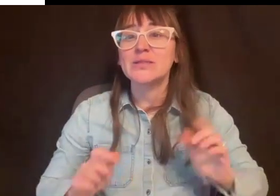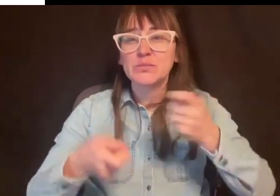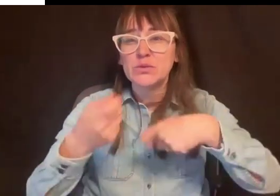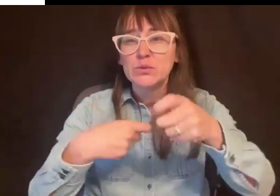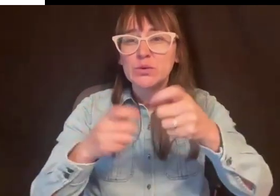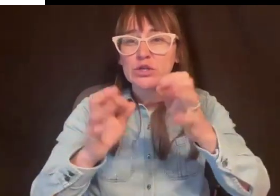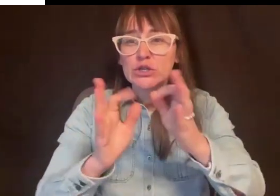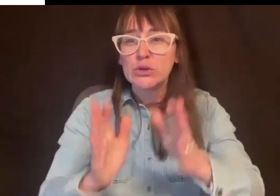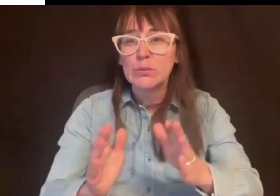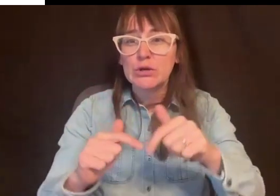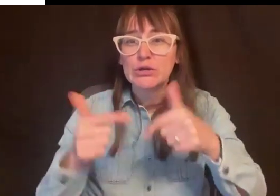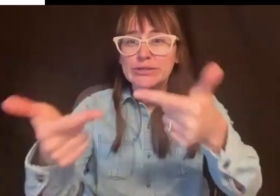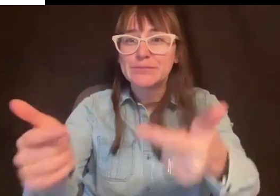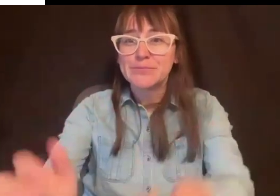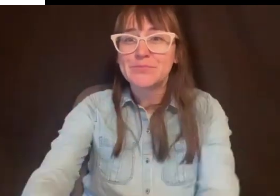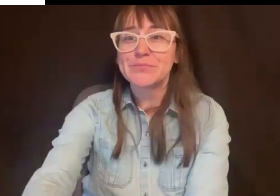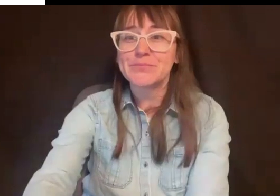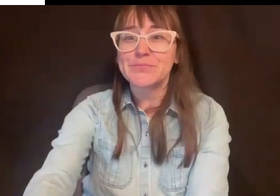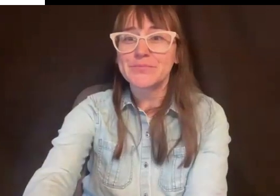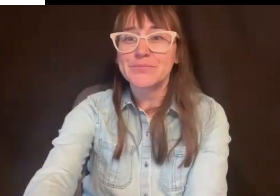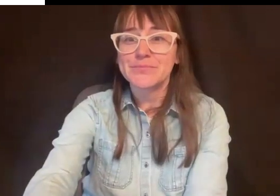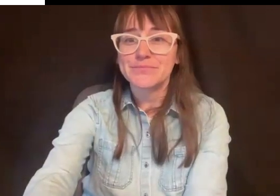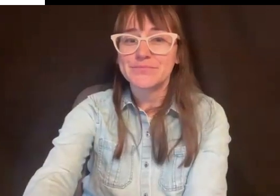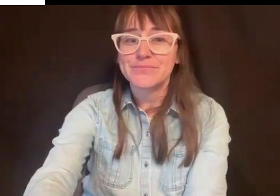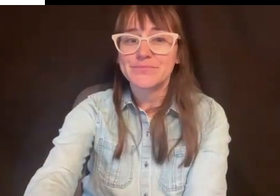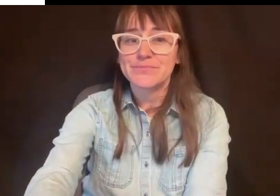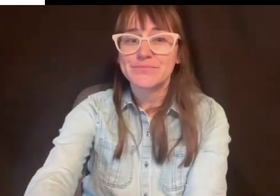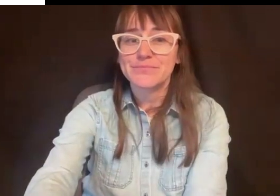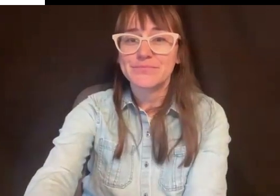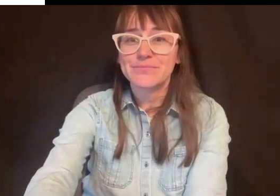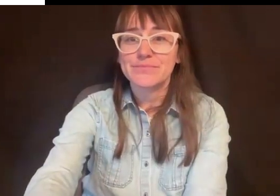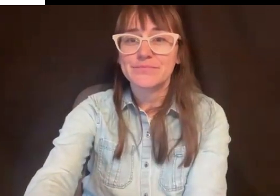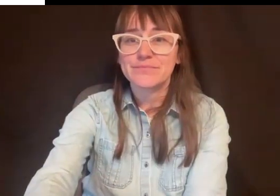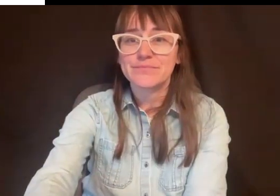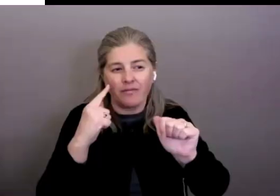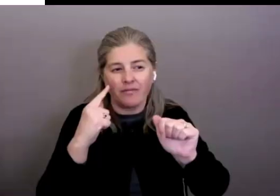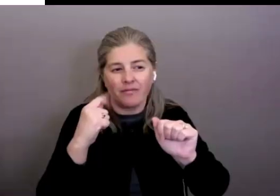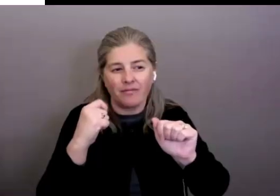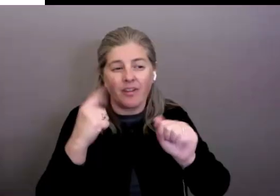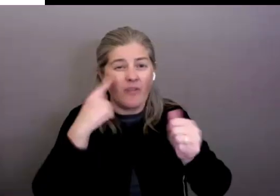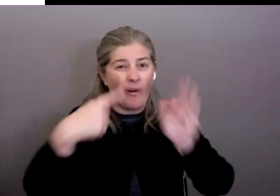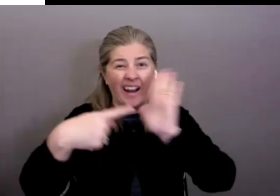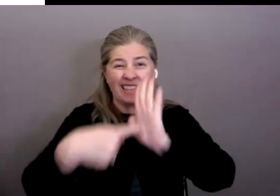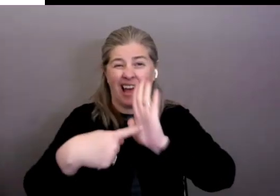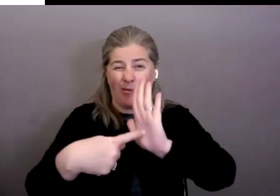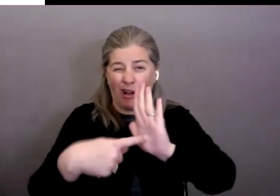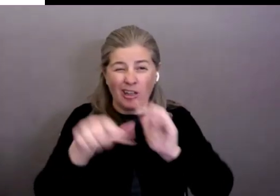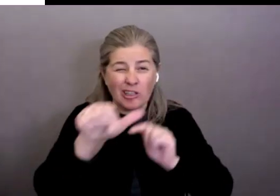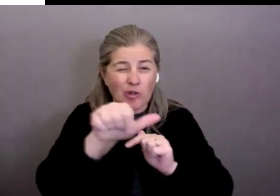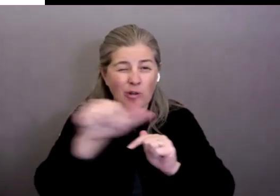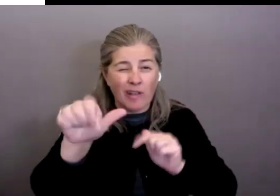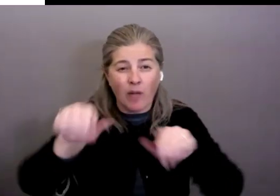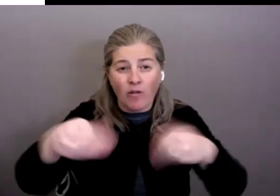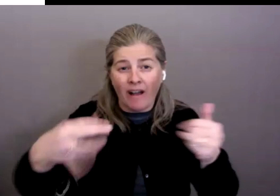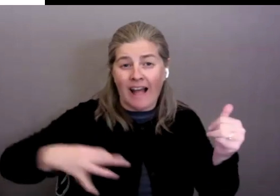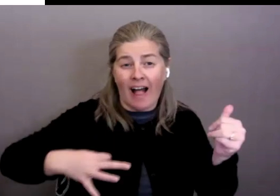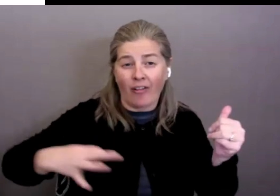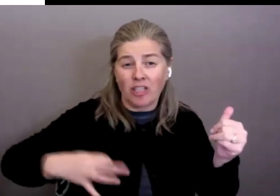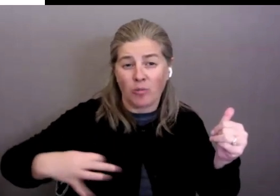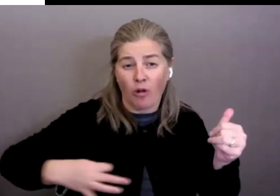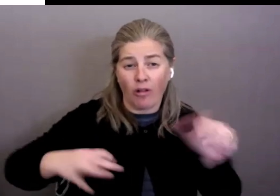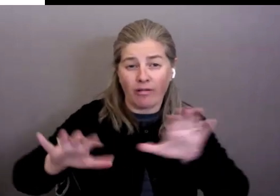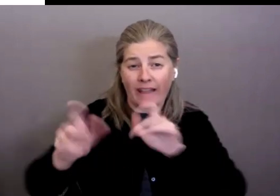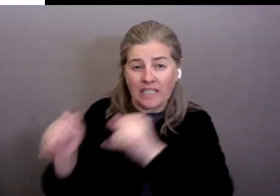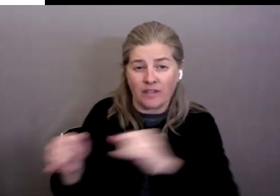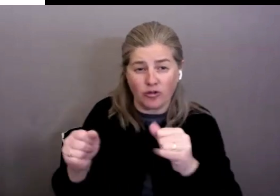example, the AAA provides caregiver support services to eligible individuals under the Act. A subset of